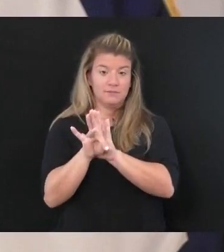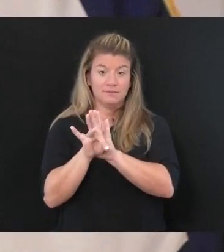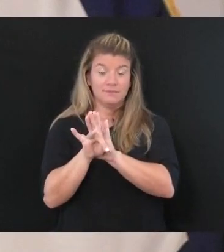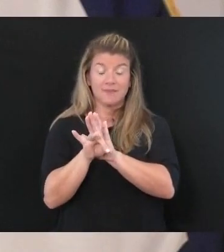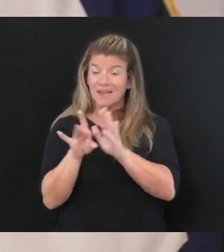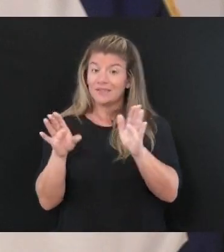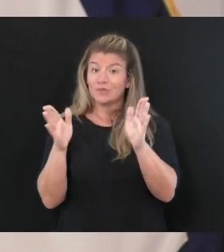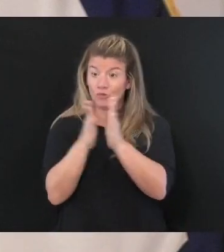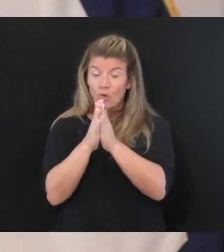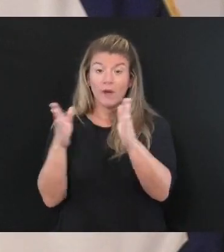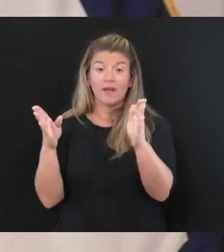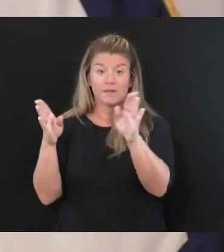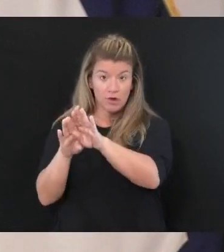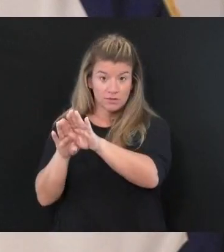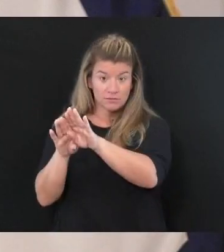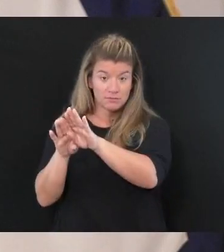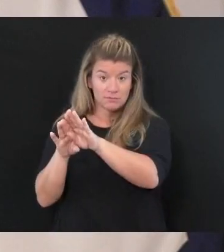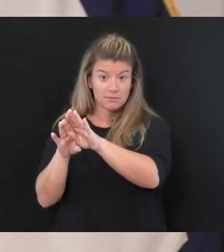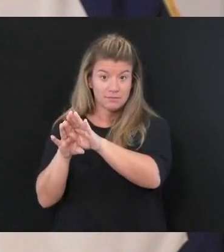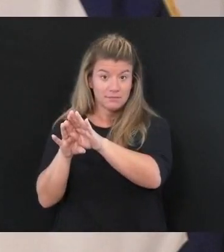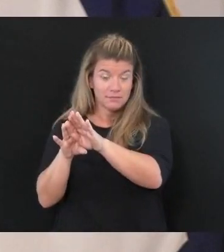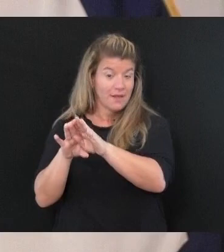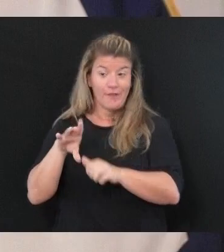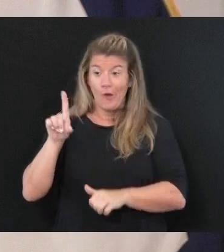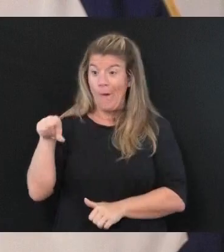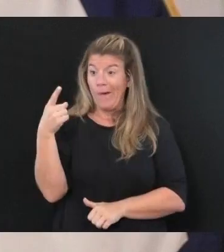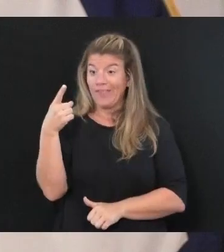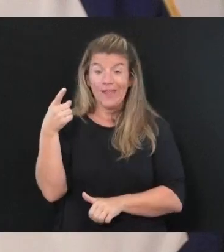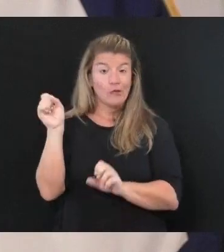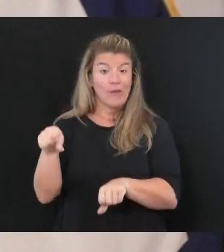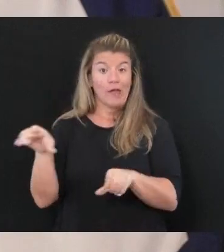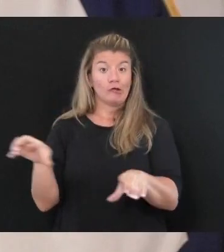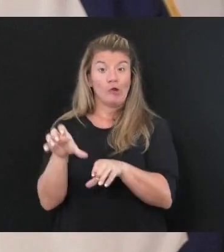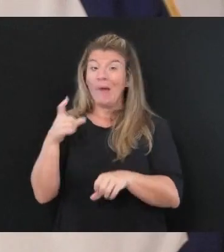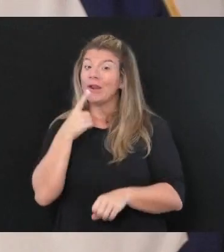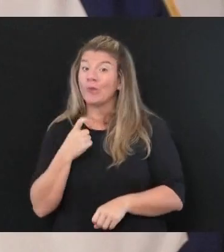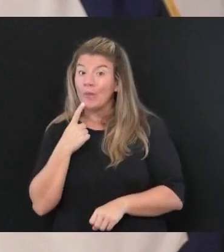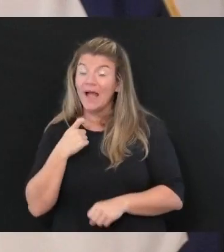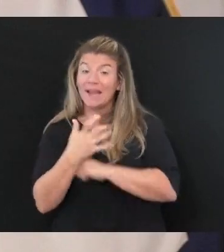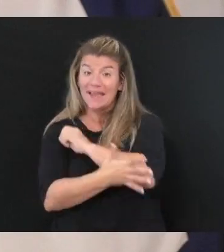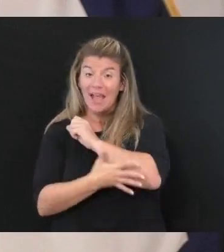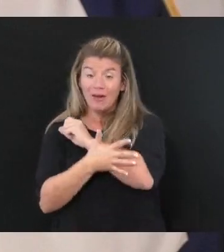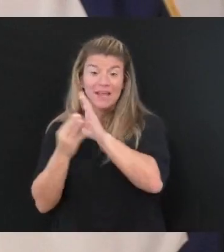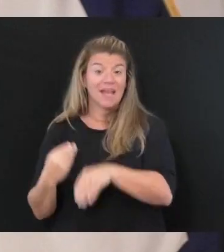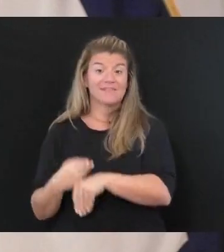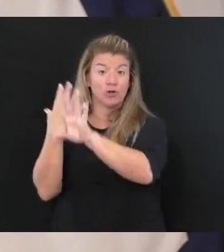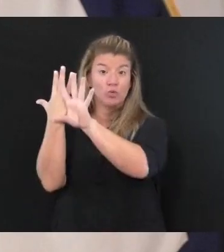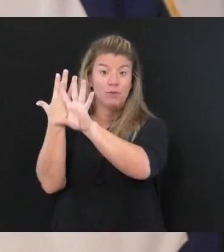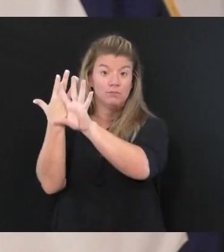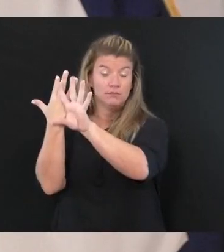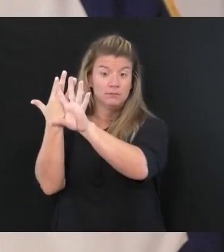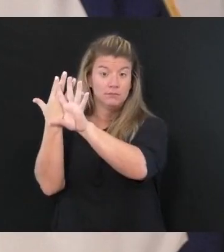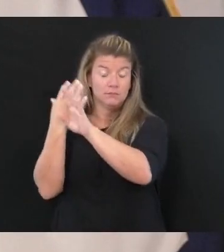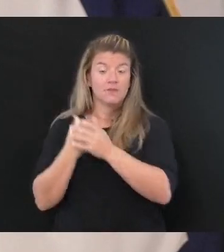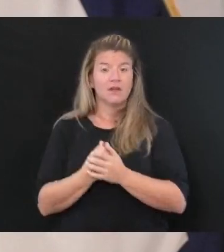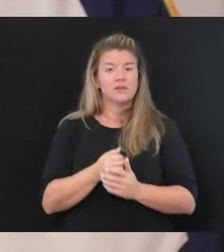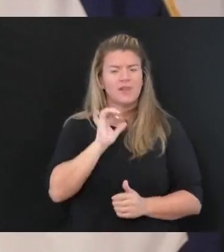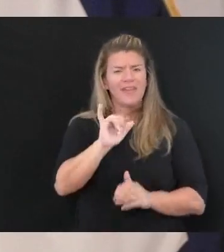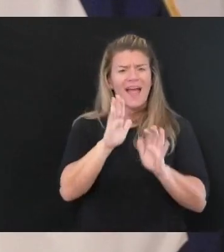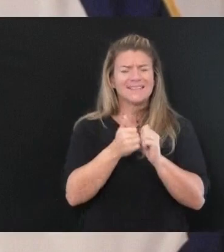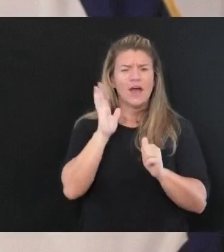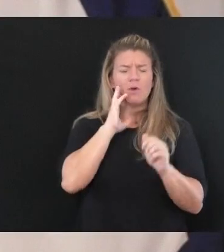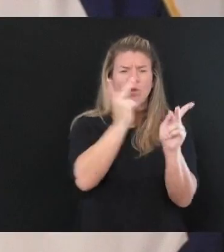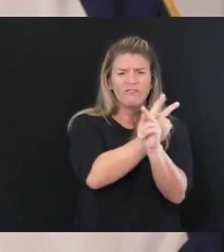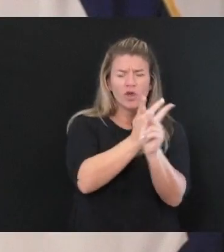The only mechanism you have is just simply to go 100% virtual. So that's how all that will fall